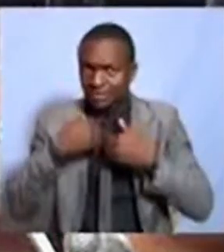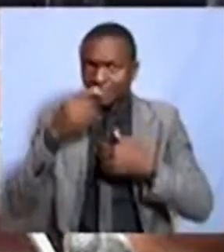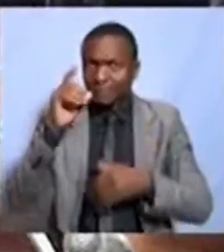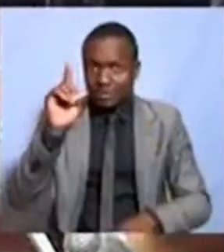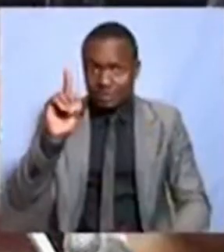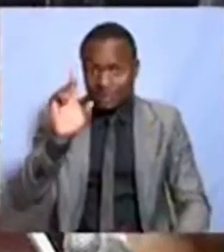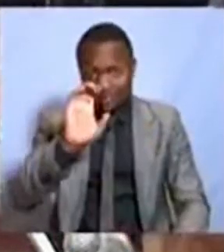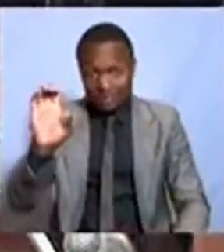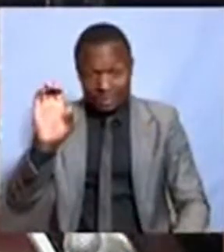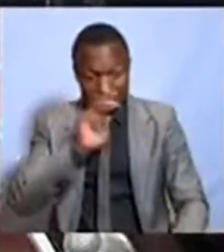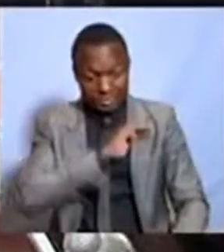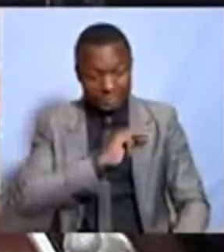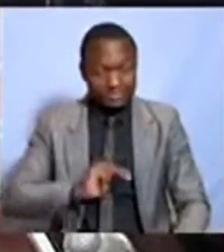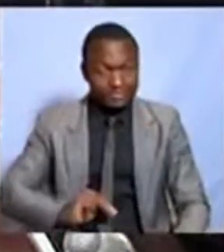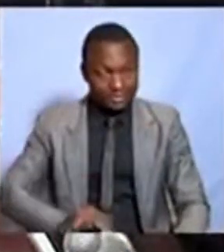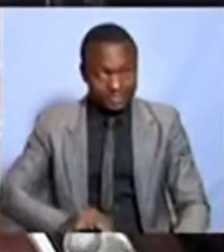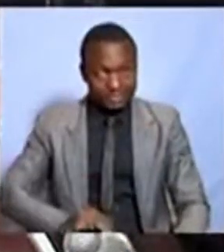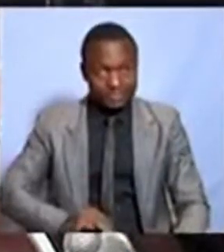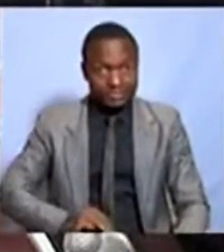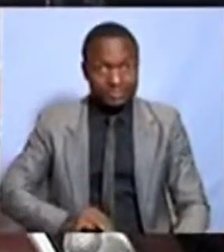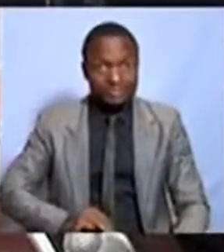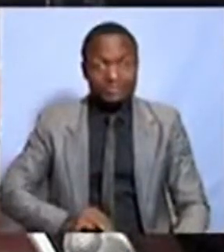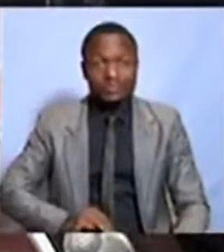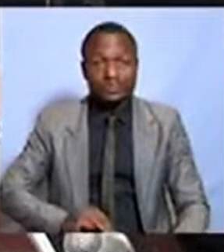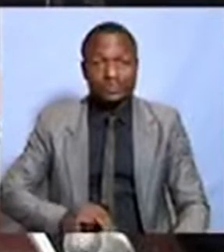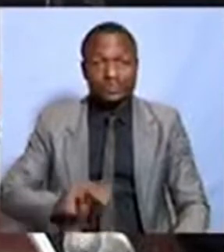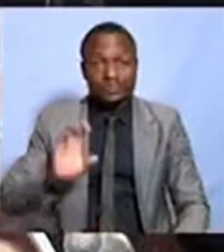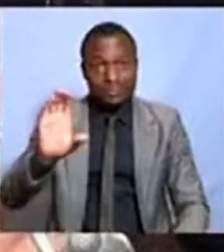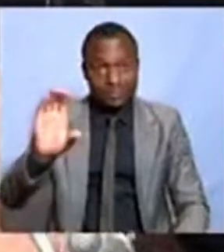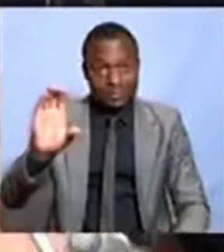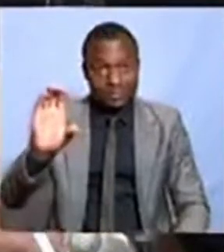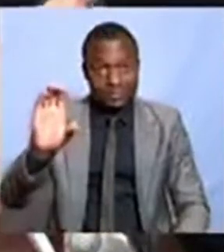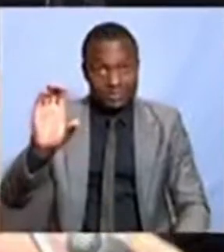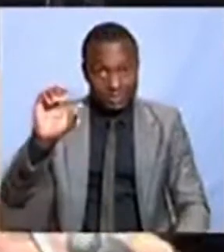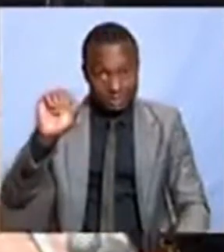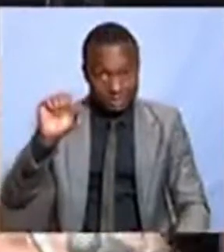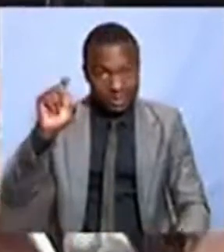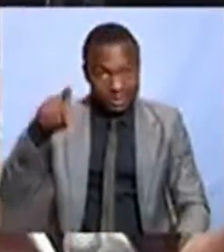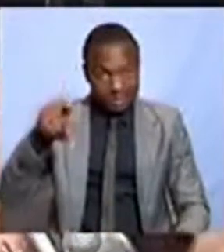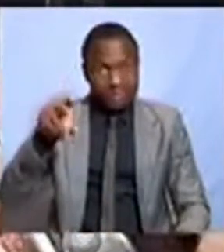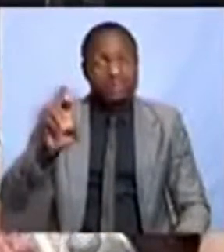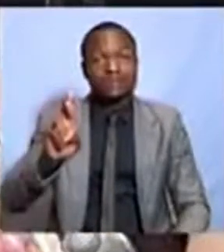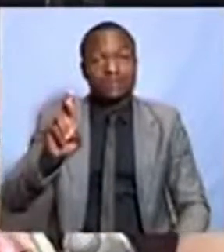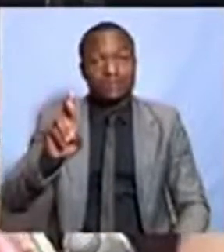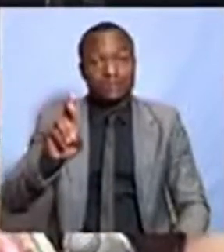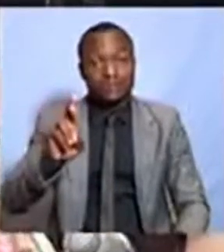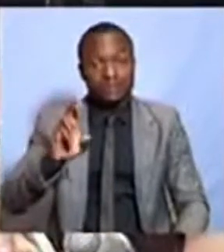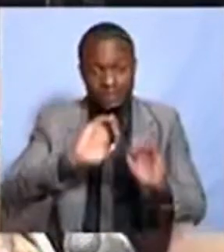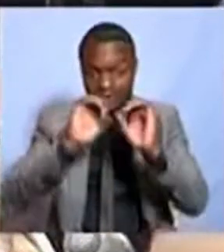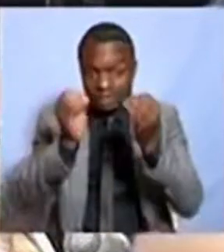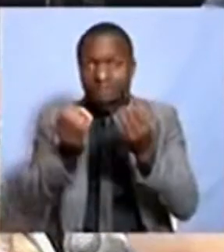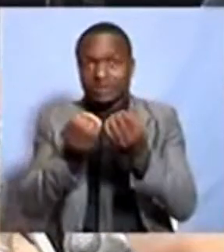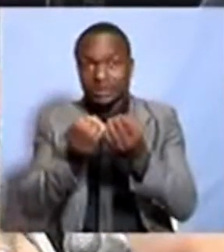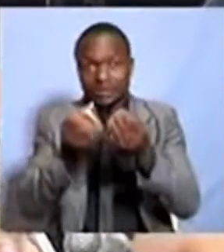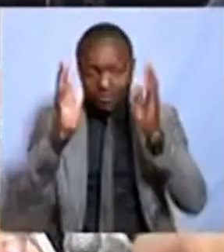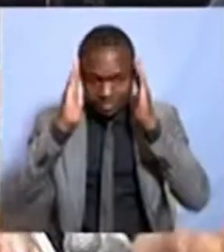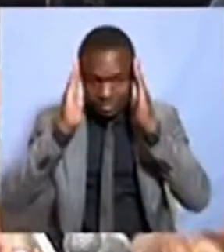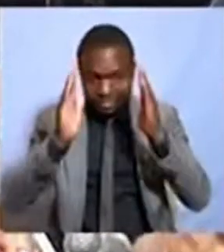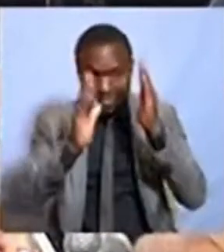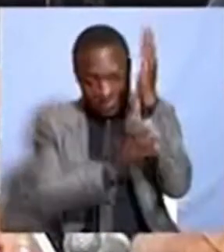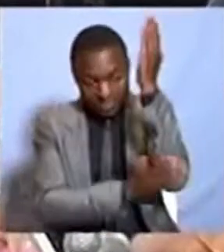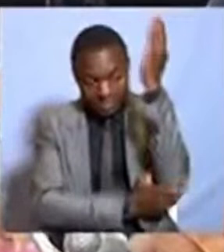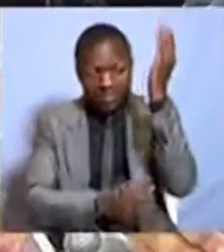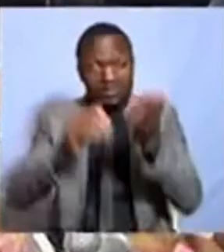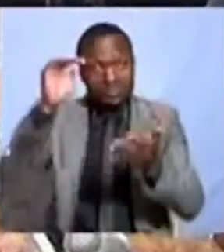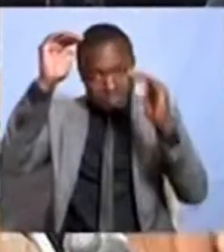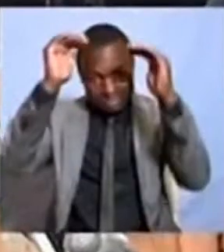members. So the Civil Society for Poverty Reduction, just from its name, is an organization that is looking to poverty reduction and to uplifting the